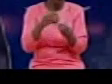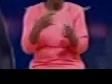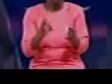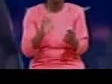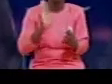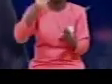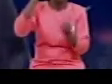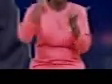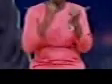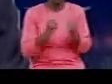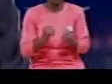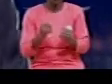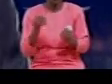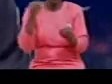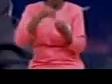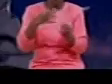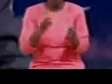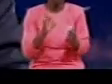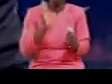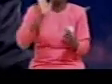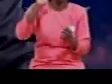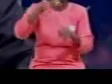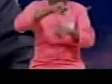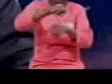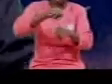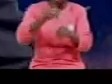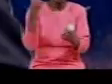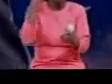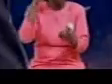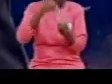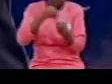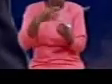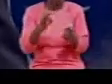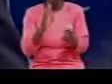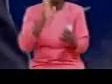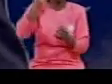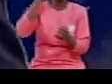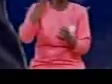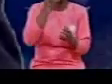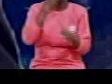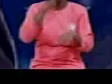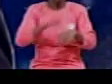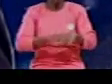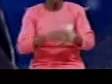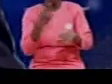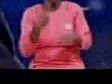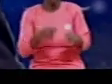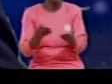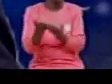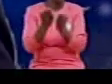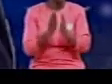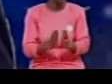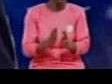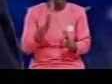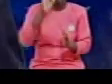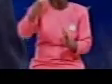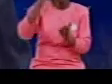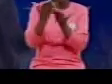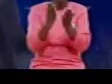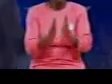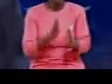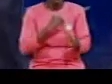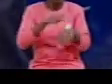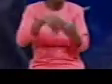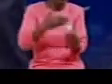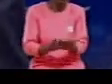power, for more of his anointing, for more of his favor upon his servant and all those that